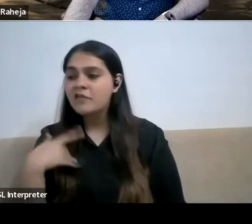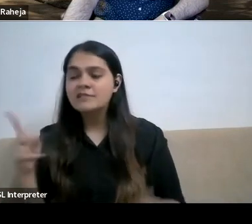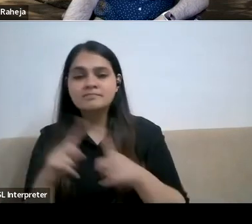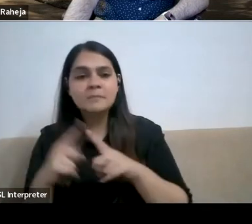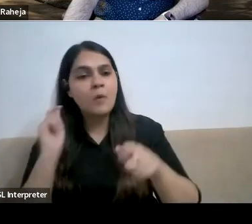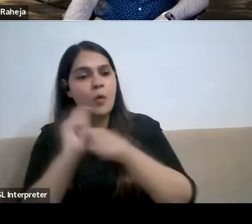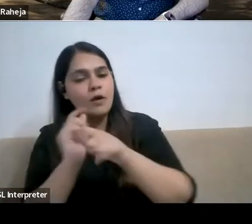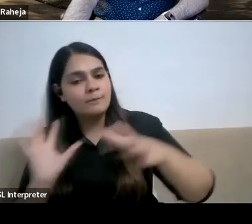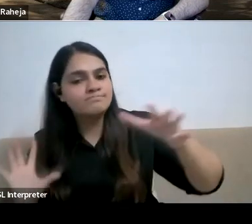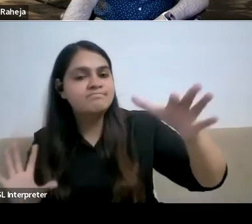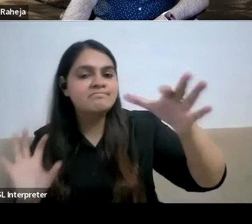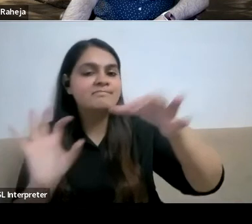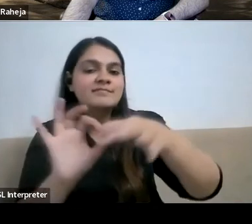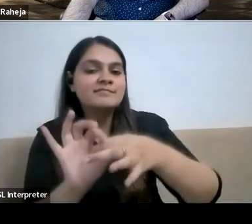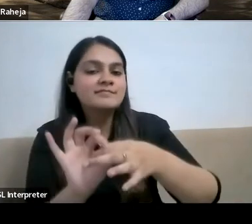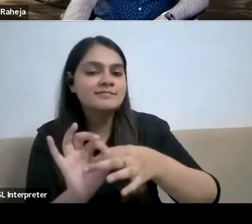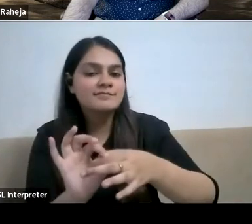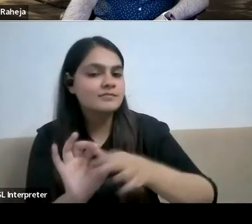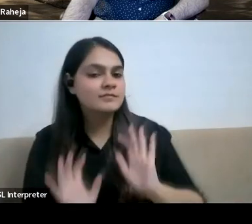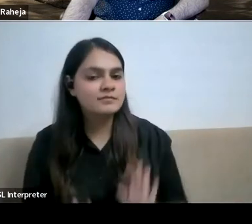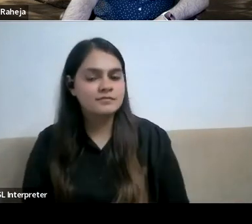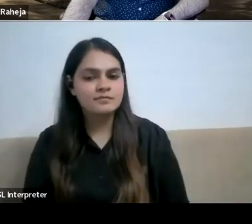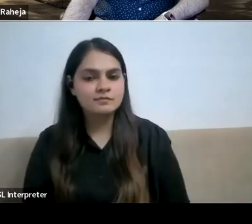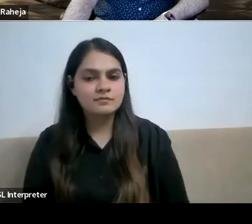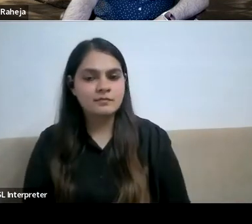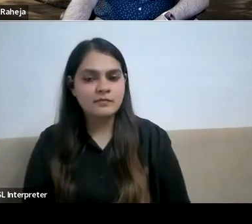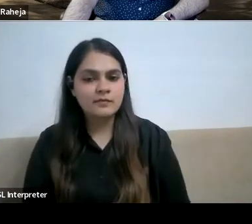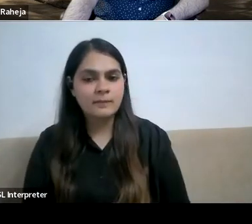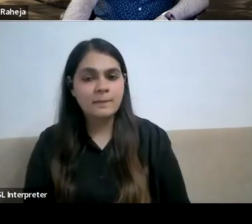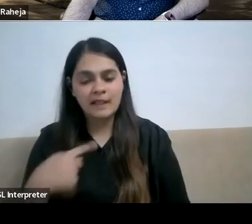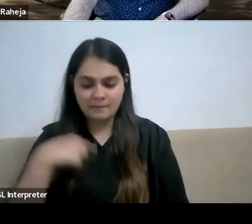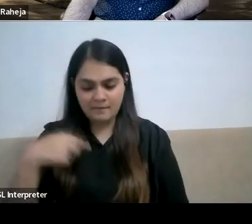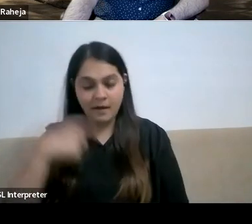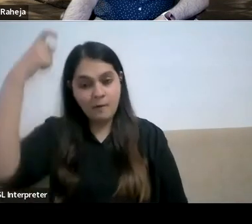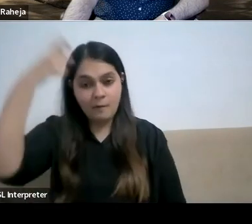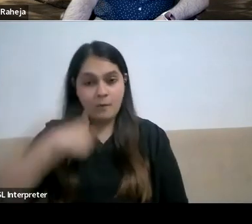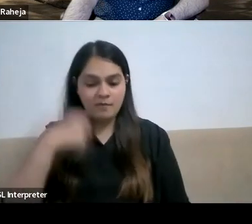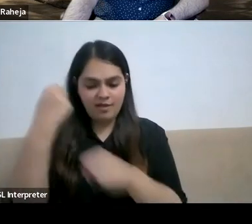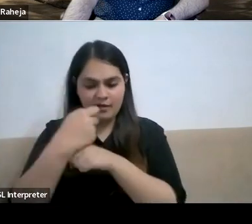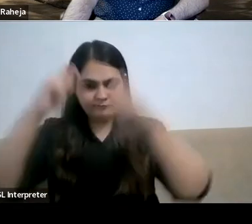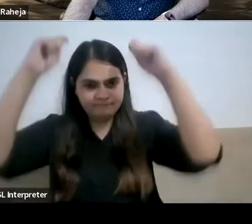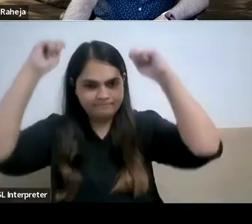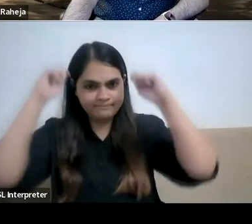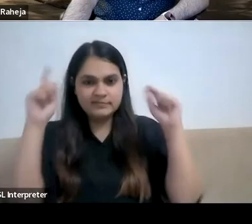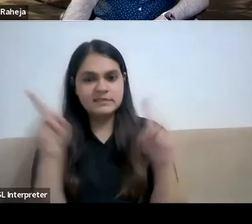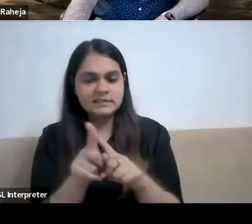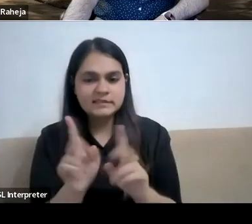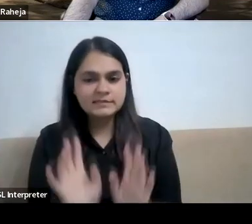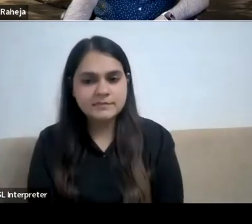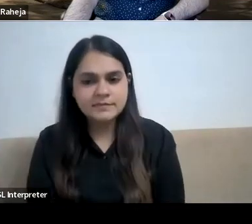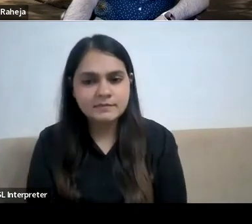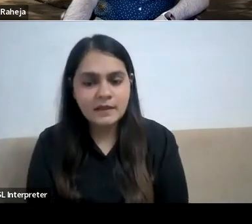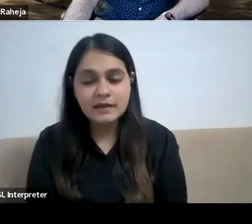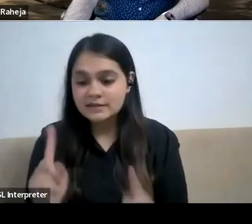it's about making sure it's about, and it's very, I know I'm wearing the government hat right now, but it's